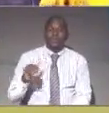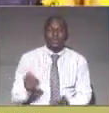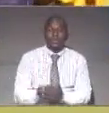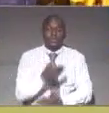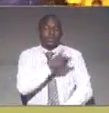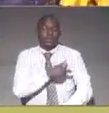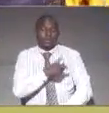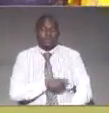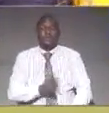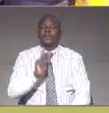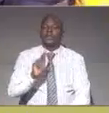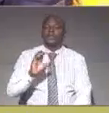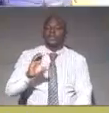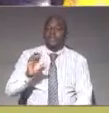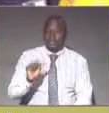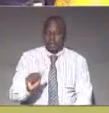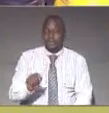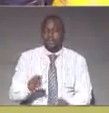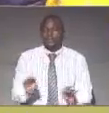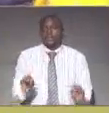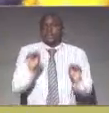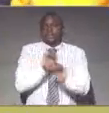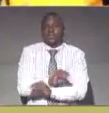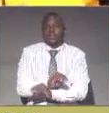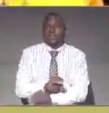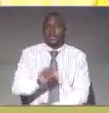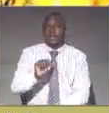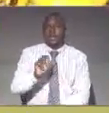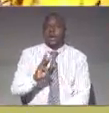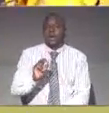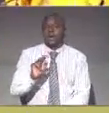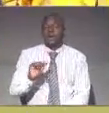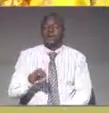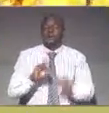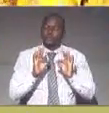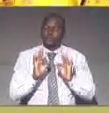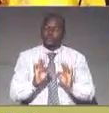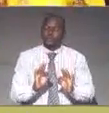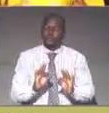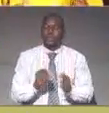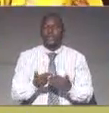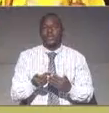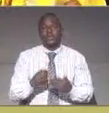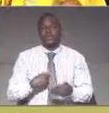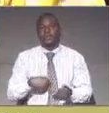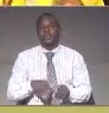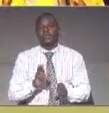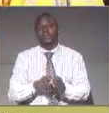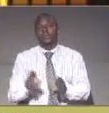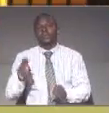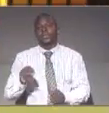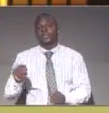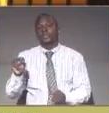for the Yellow Boys. Lukwago replaced Timothy Awani, who had a tremendous season before being summoned to the national